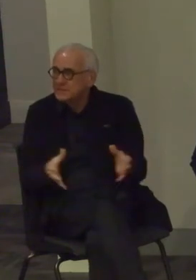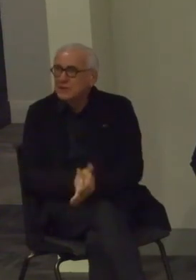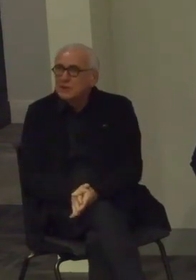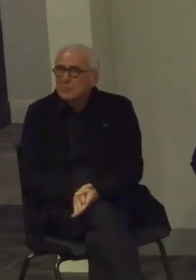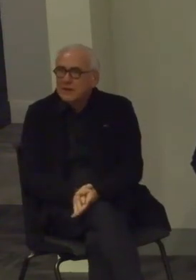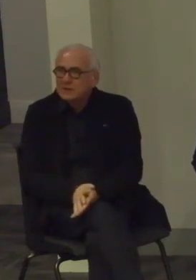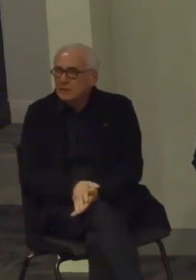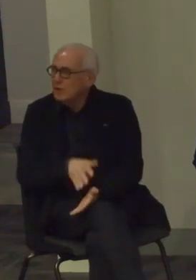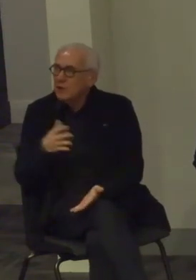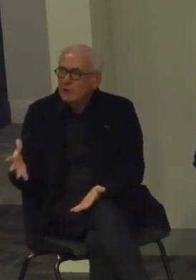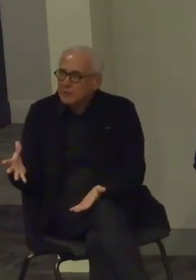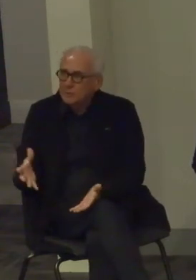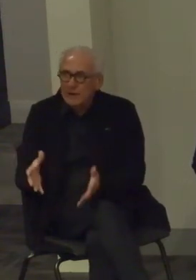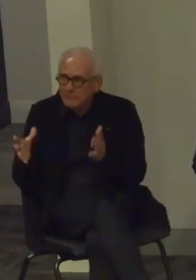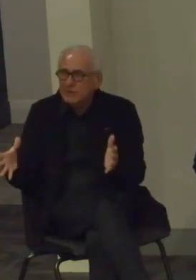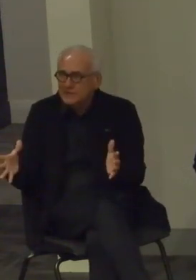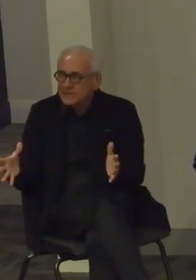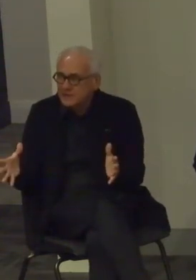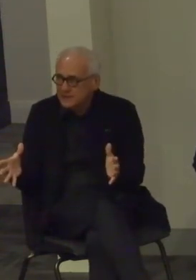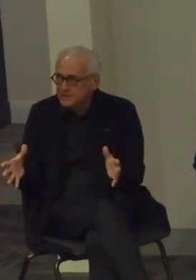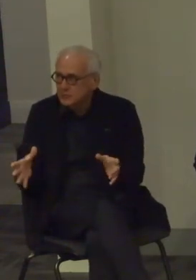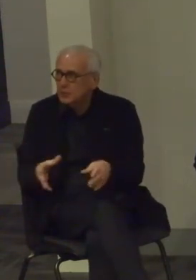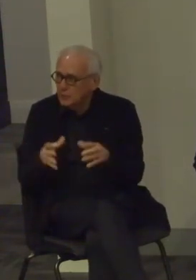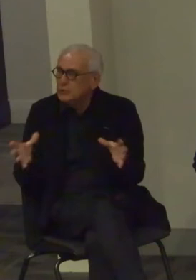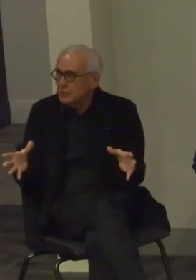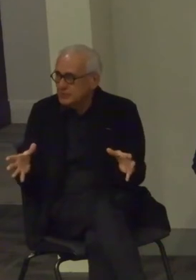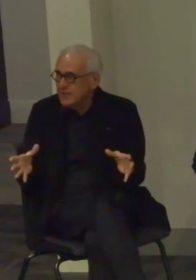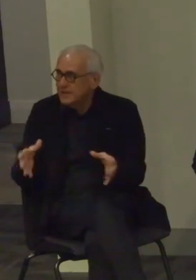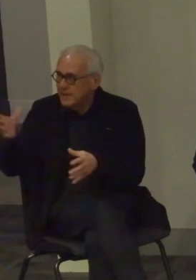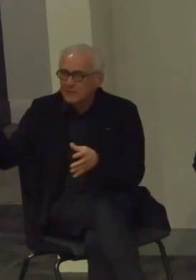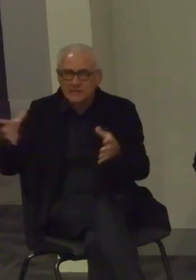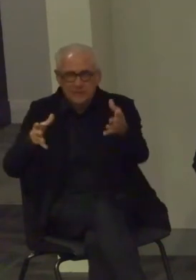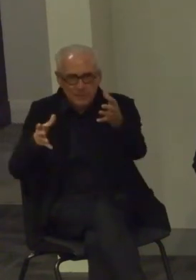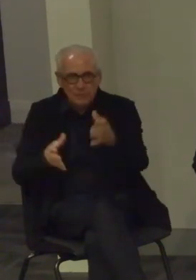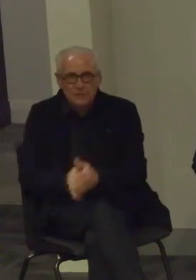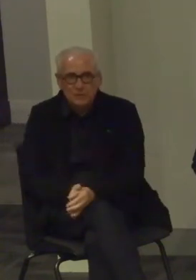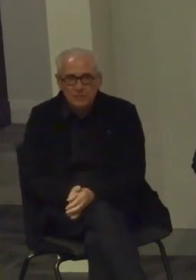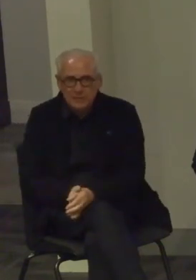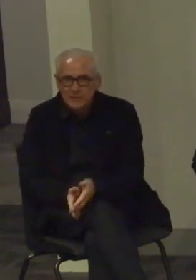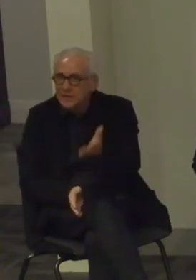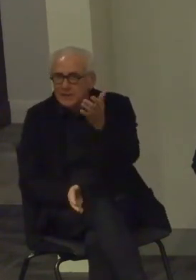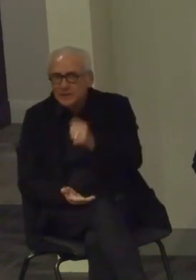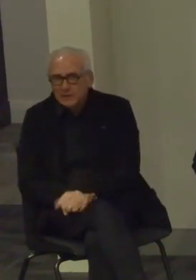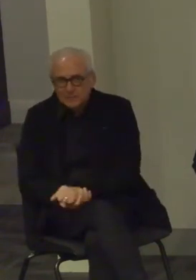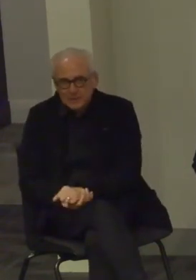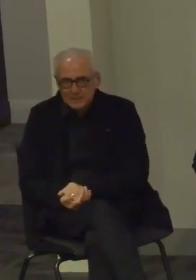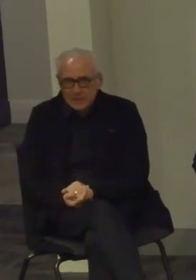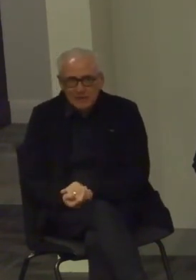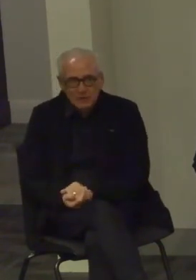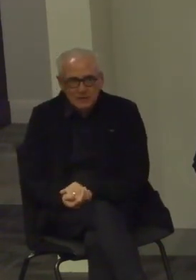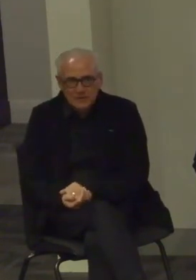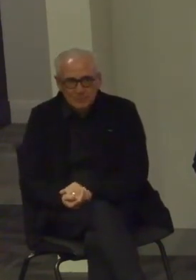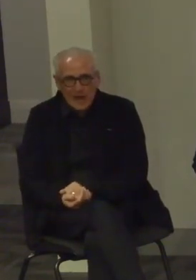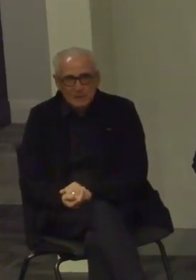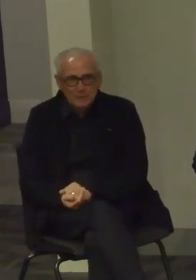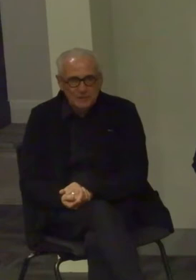practice, but there are a lot of people who are very serious who don't do that, and I think they're the people we're talking about. I mean, you know, Clive